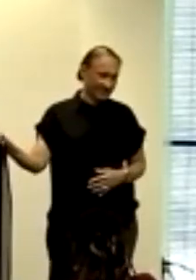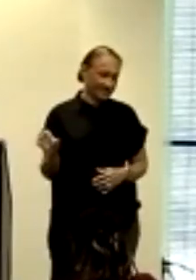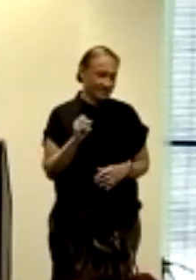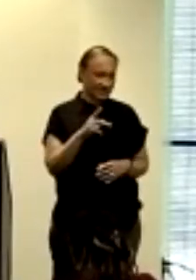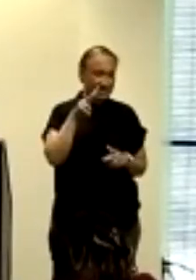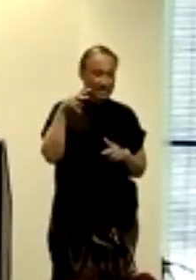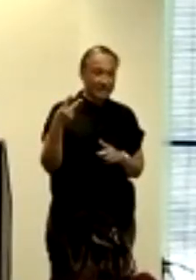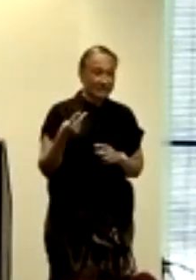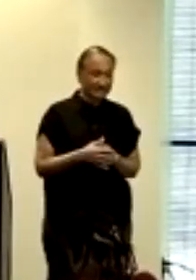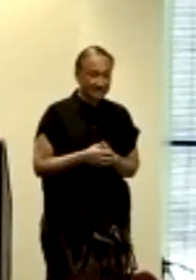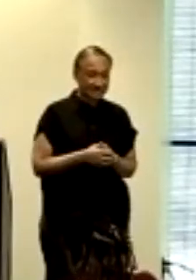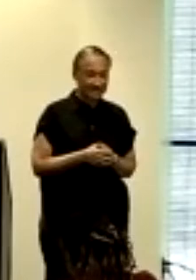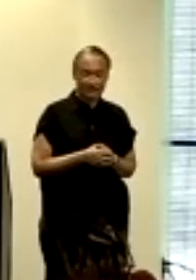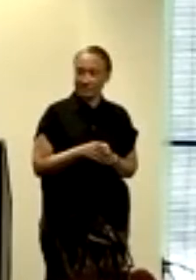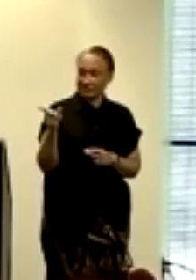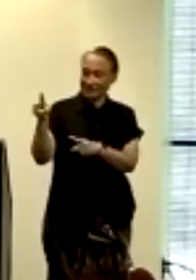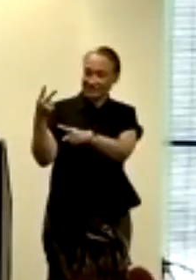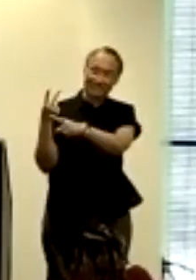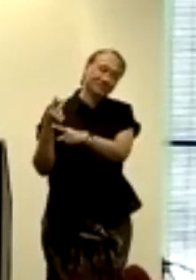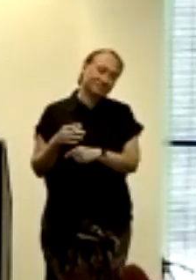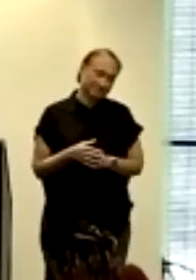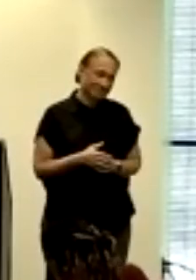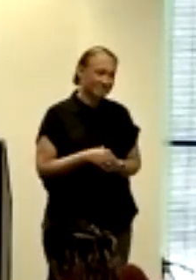And a second? Second.